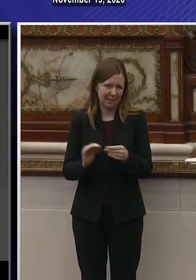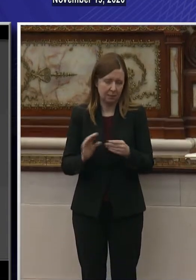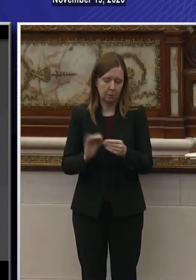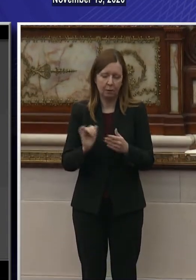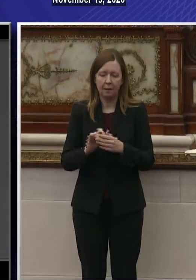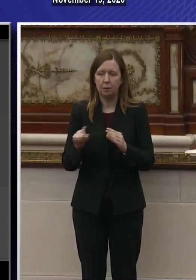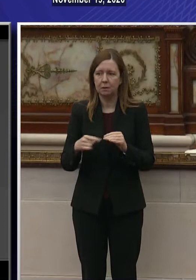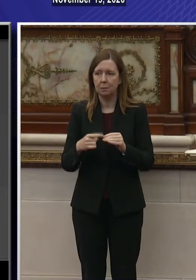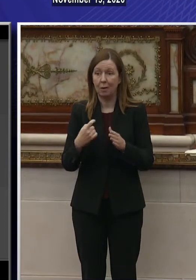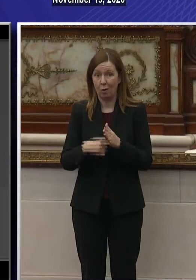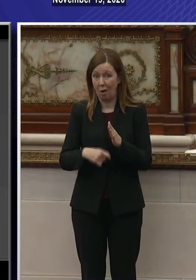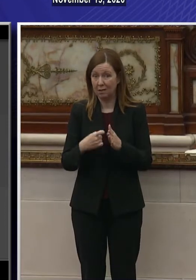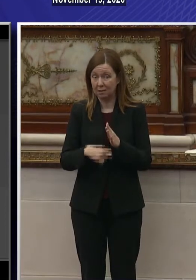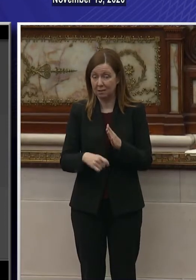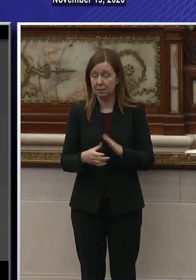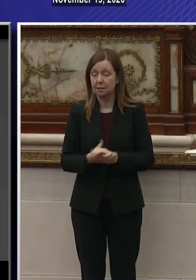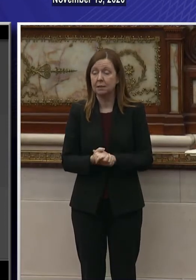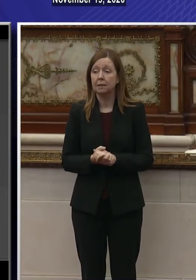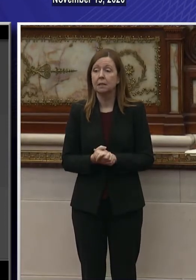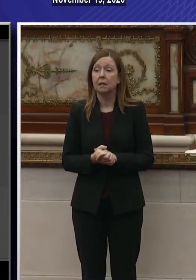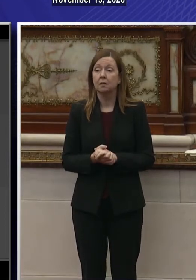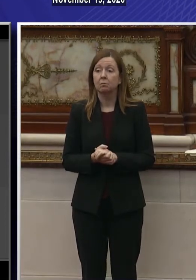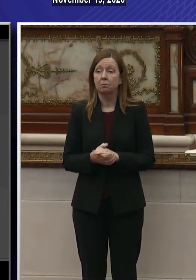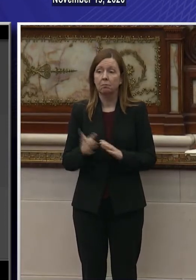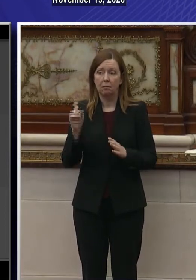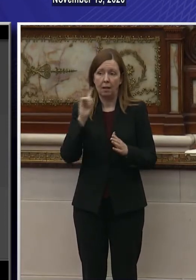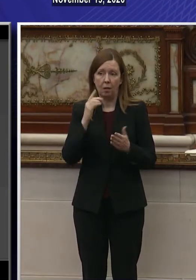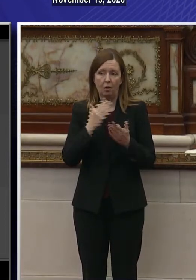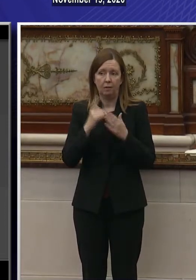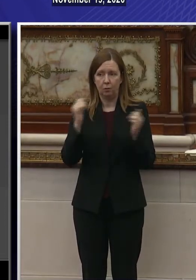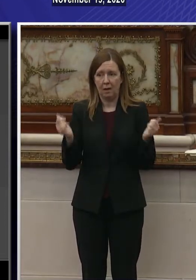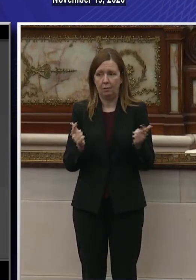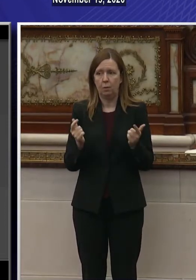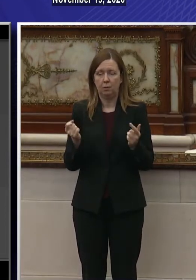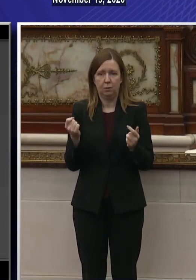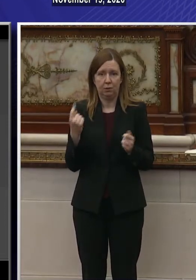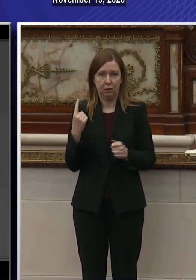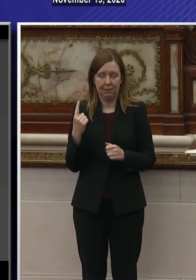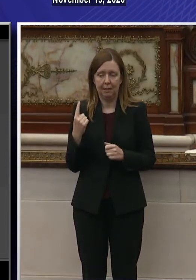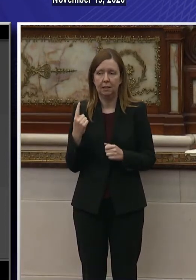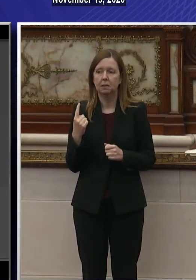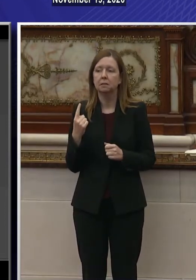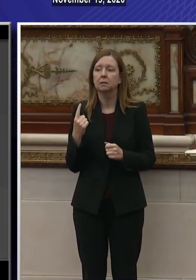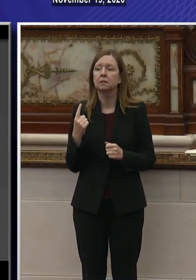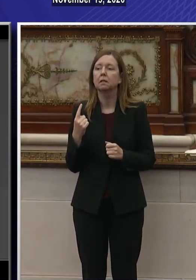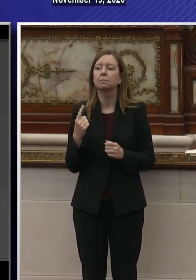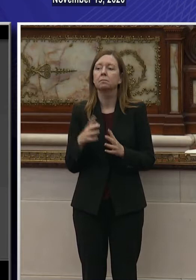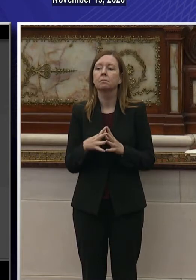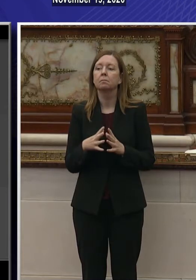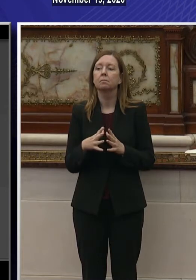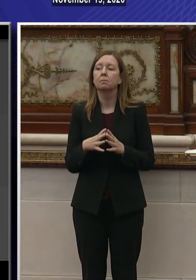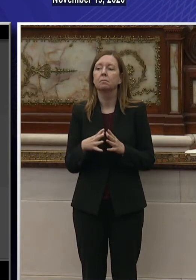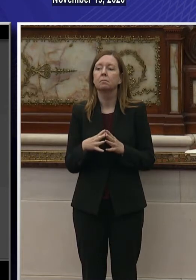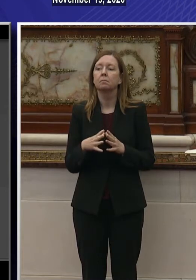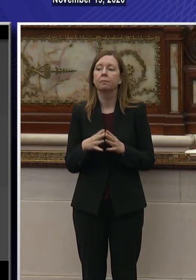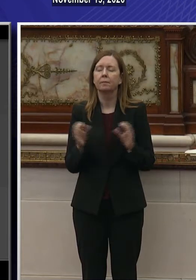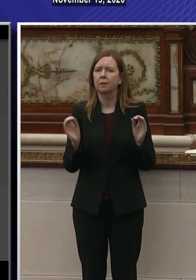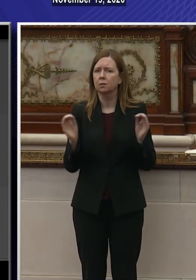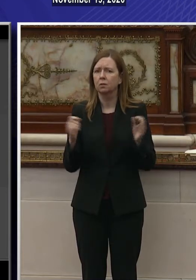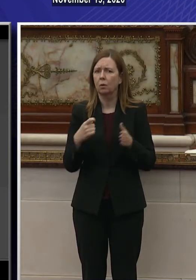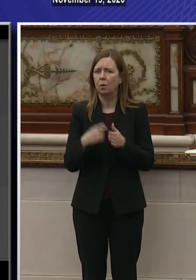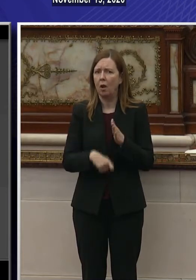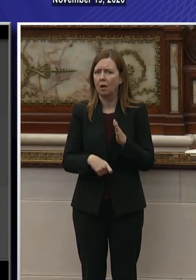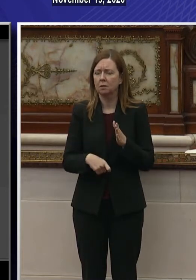was about cost. And I thought it would be good for everyone to understand that there will be no